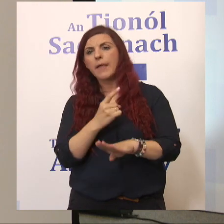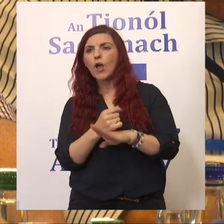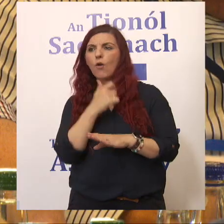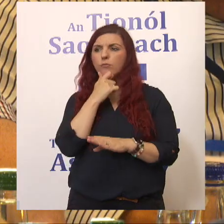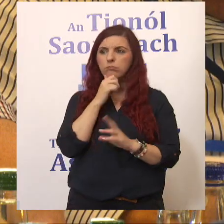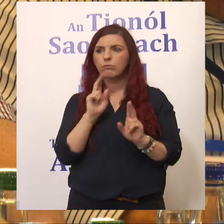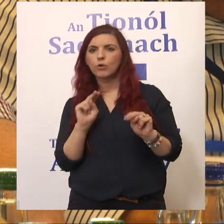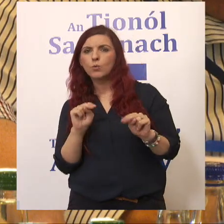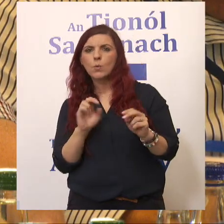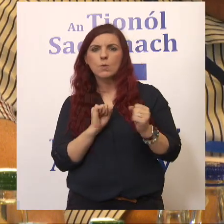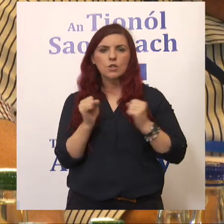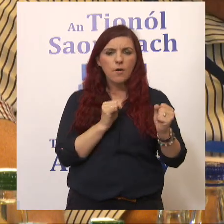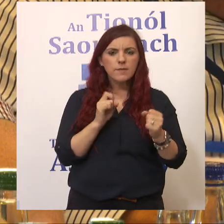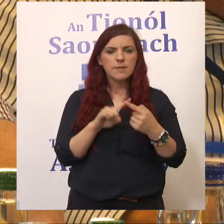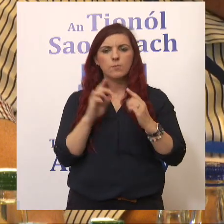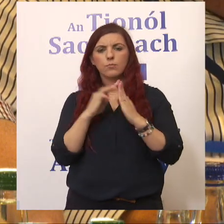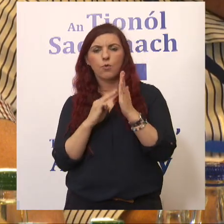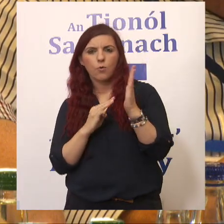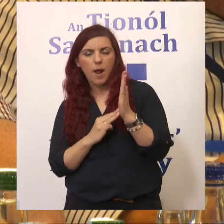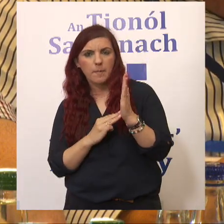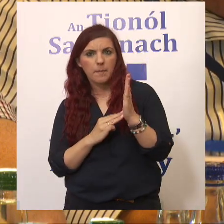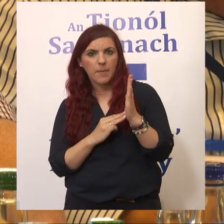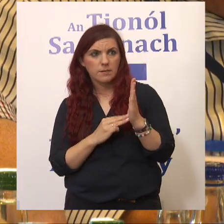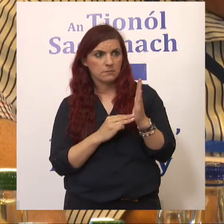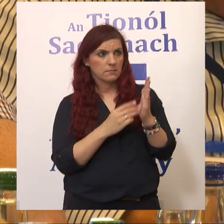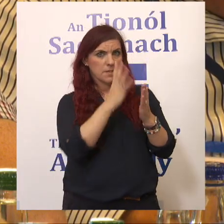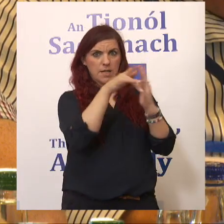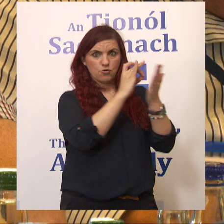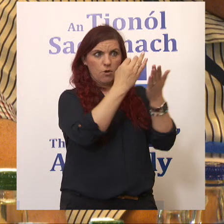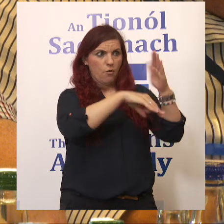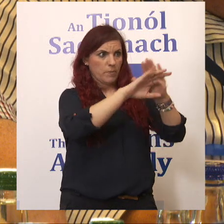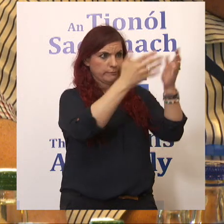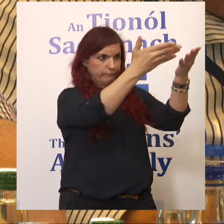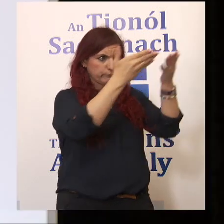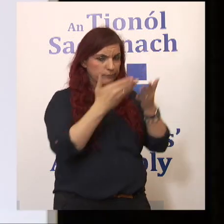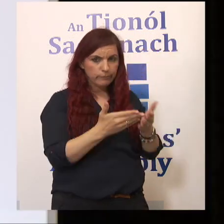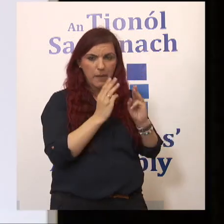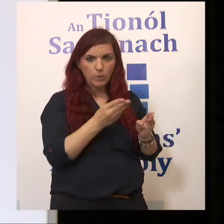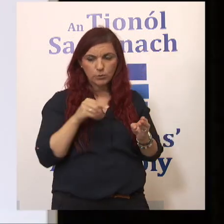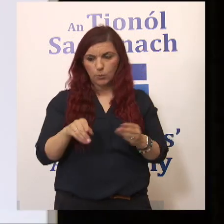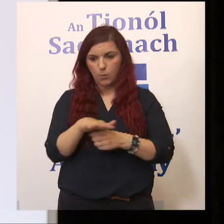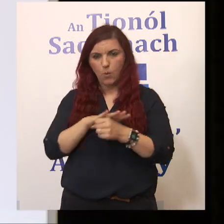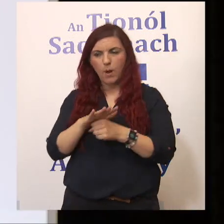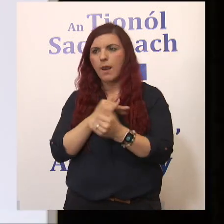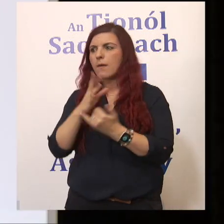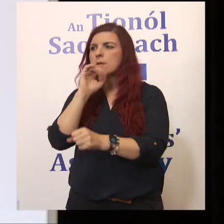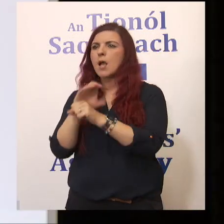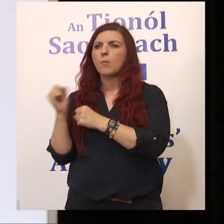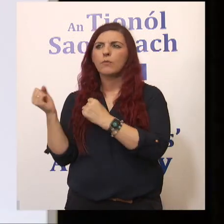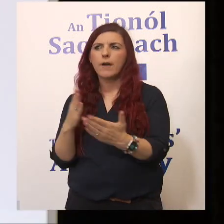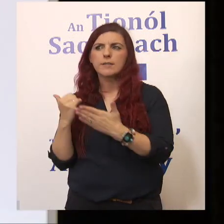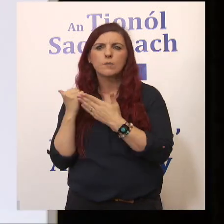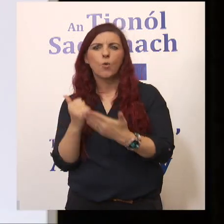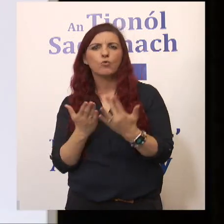new services and programmes being devolved to the local level. So providing support through the local enterprise offices, the